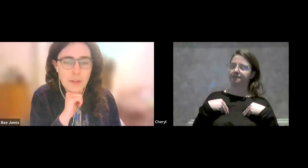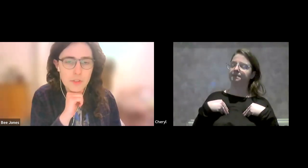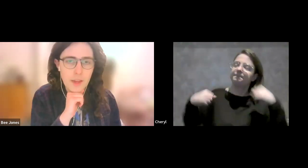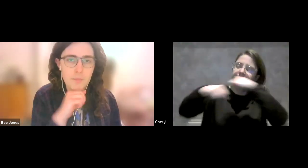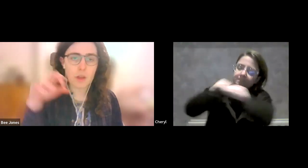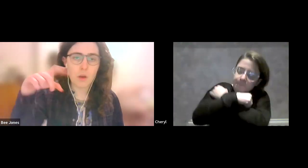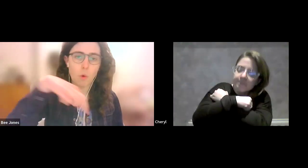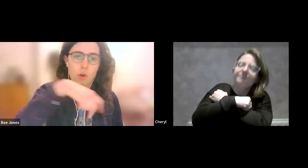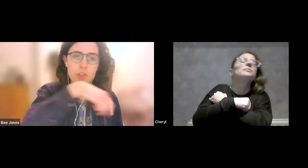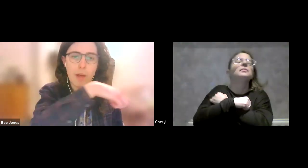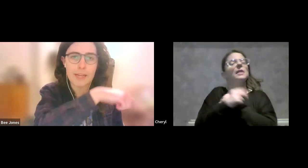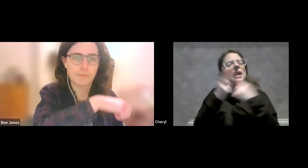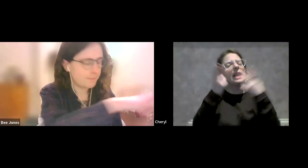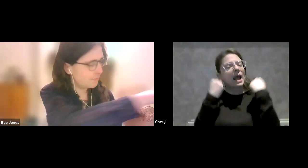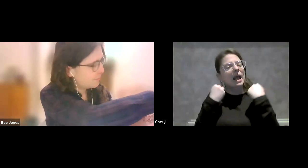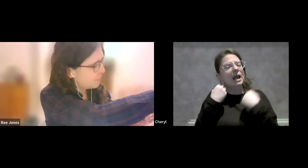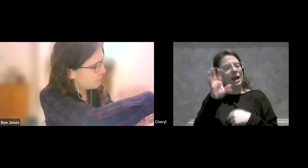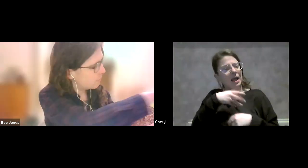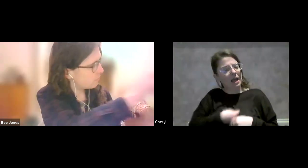cowardly trans femme walked away.